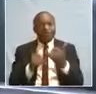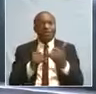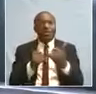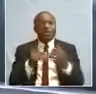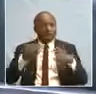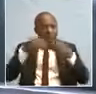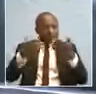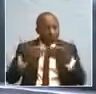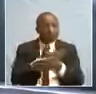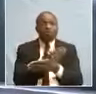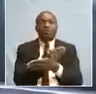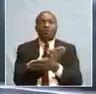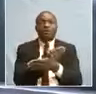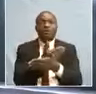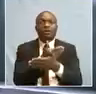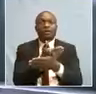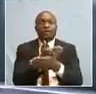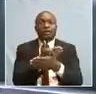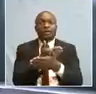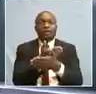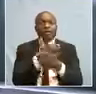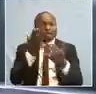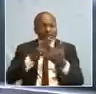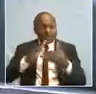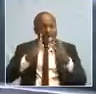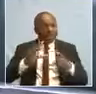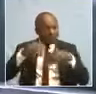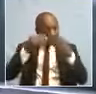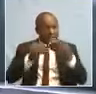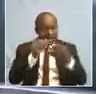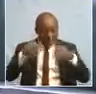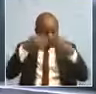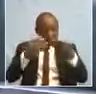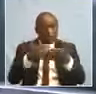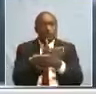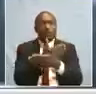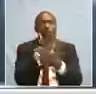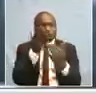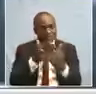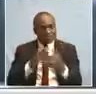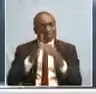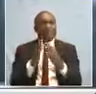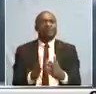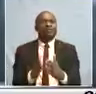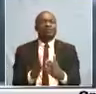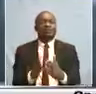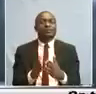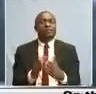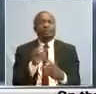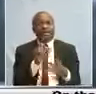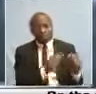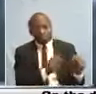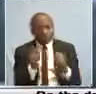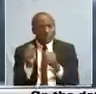new shares, which is maybe called a share in issue. Now the issuing of those new shares, the share in issue, is technically a